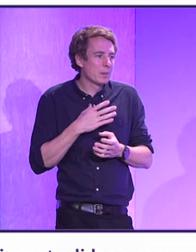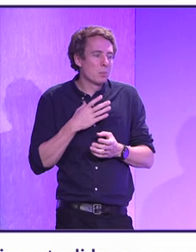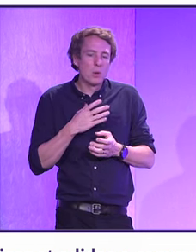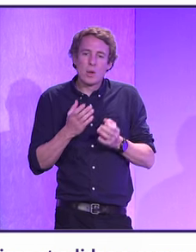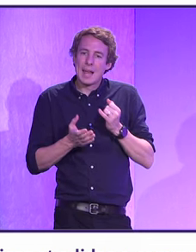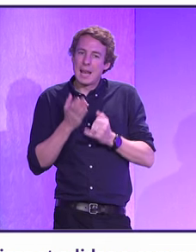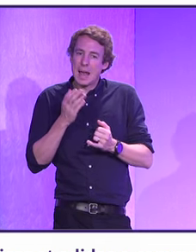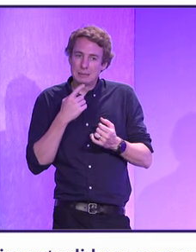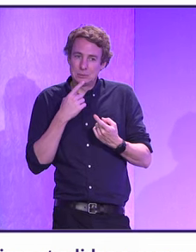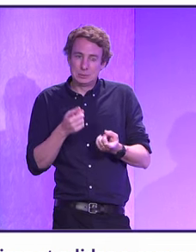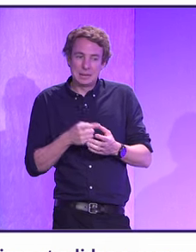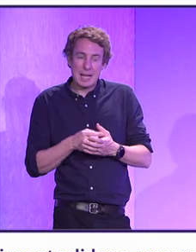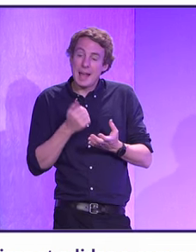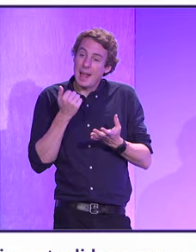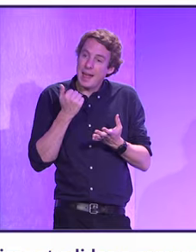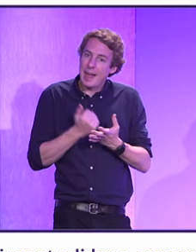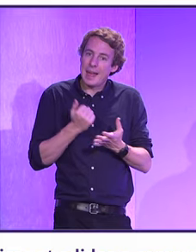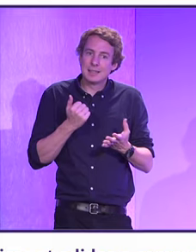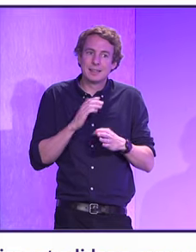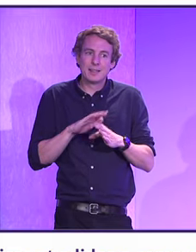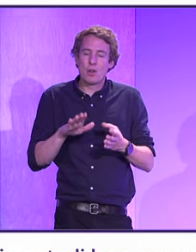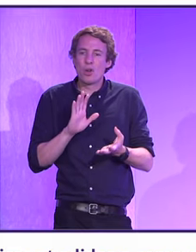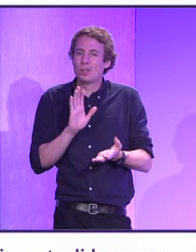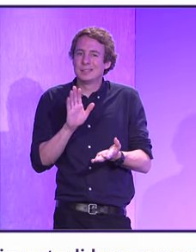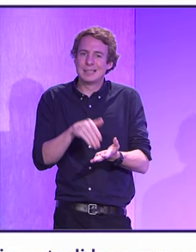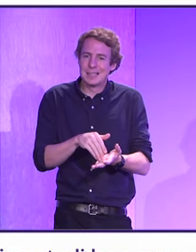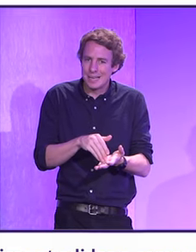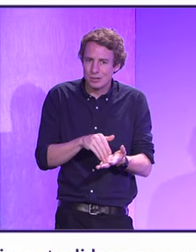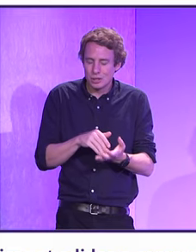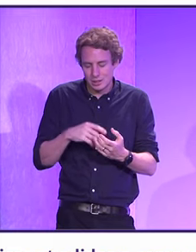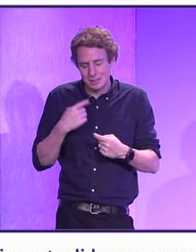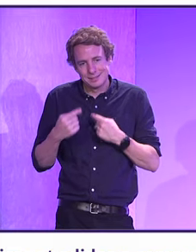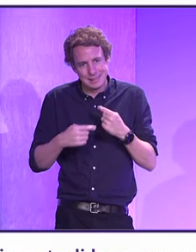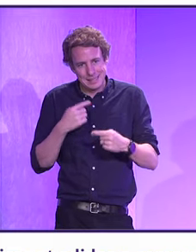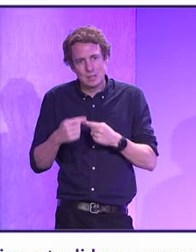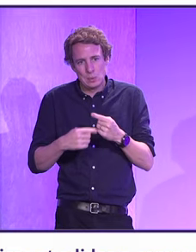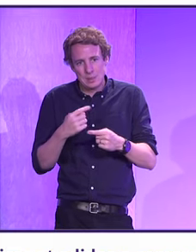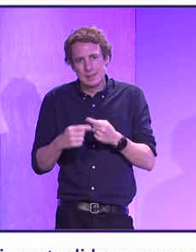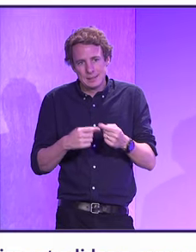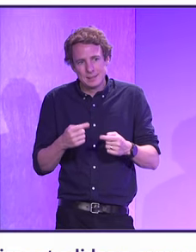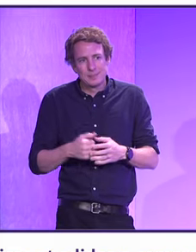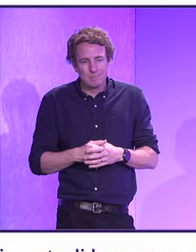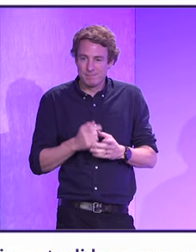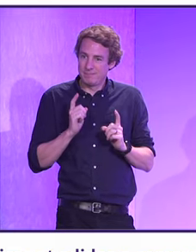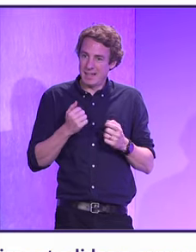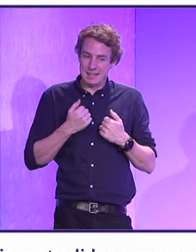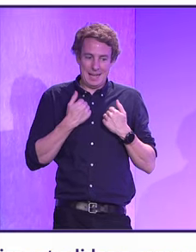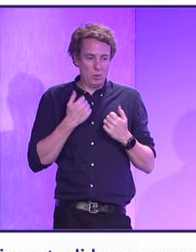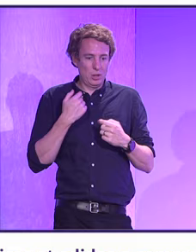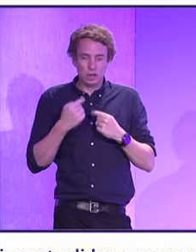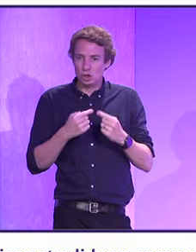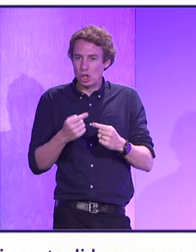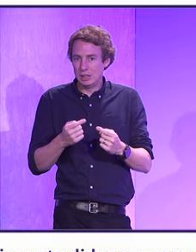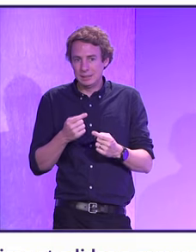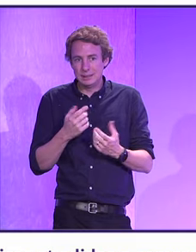finalize with this nice phrase, excellence is not a destination, it's a continuous journey that never ends. So basically, that was our